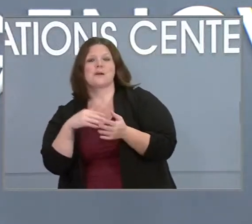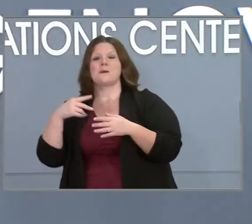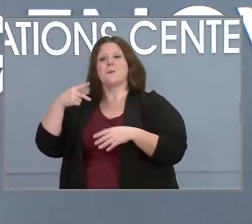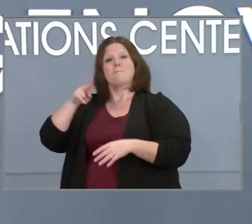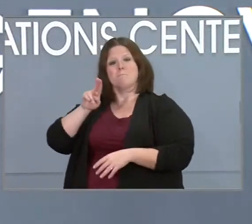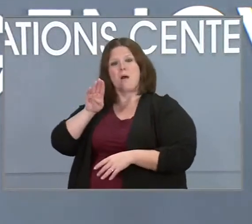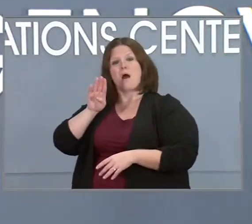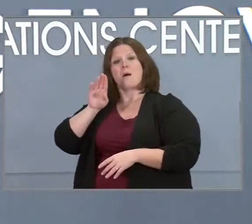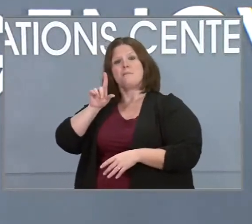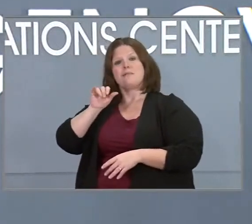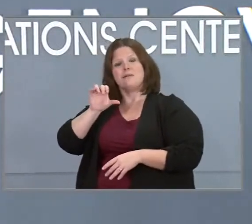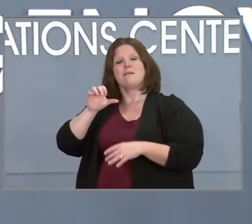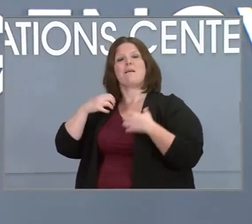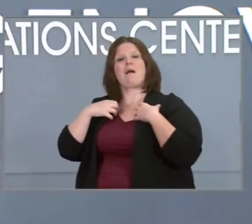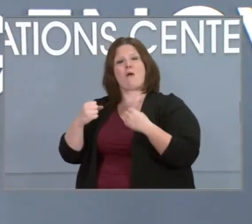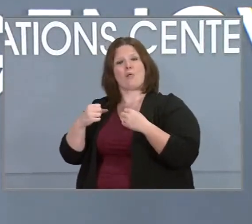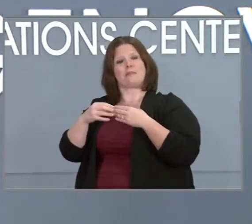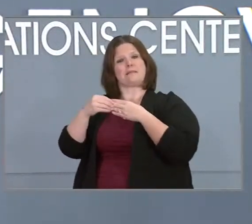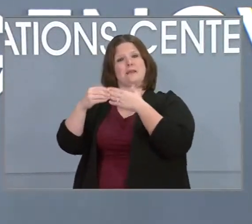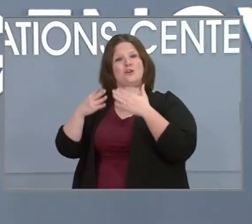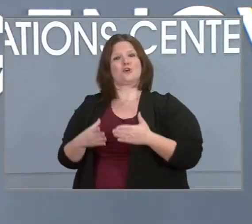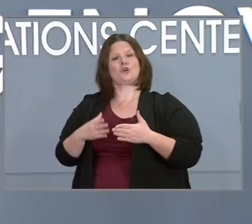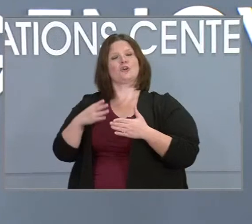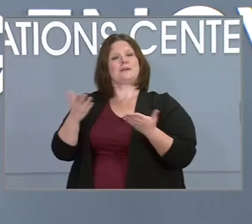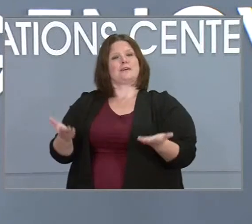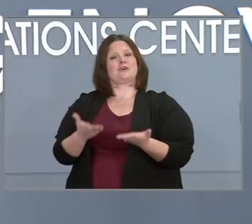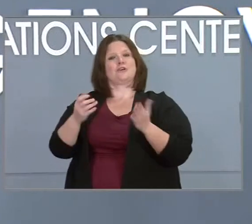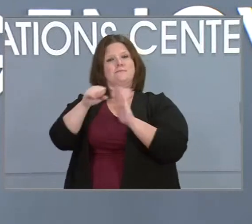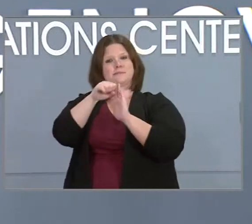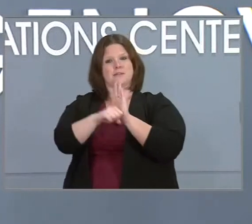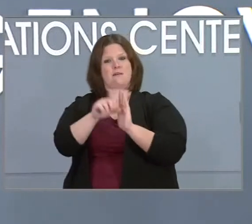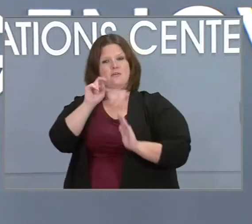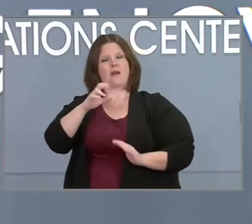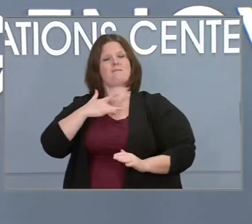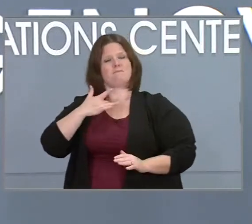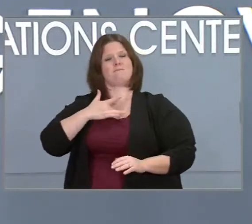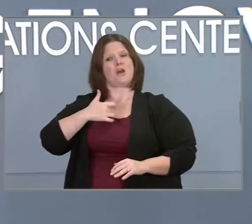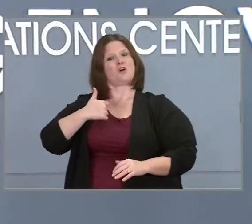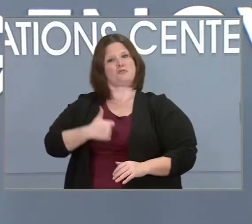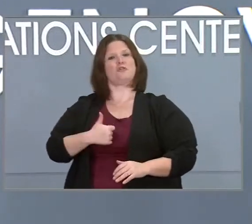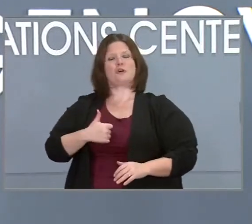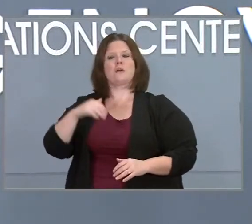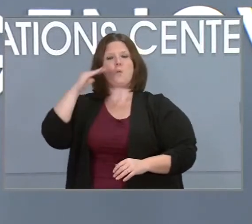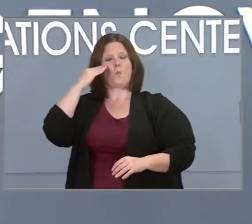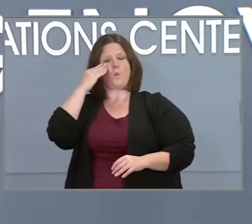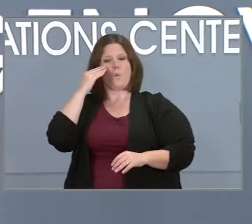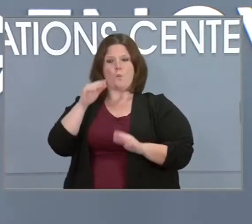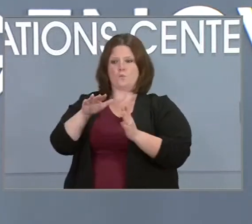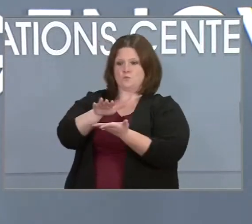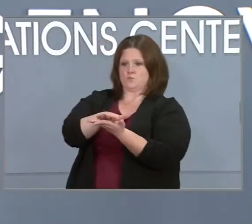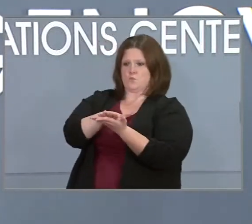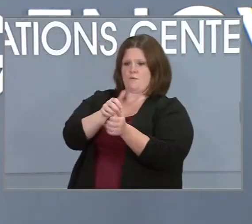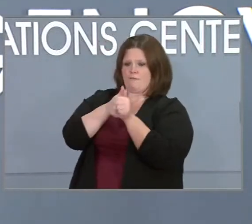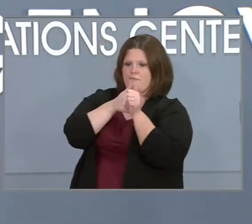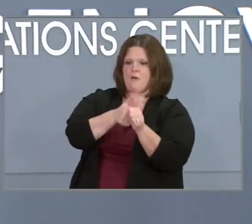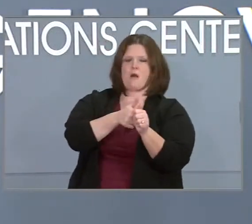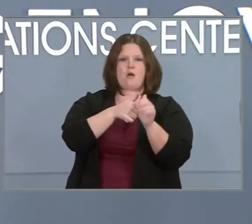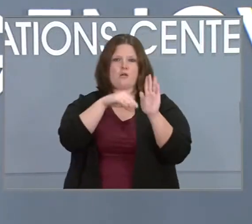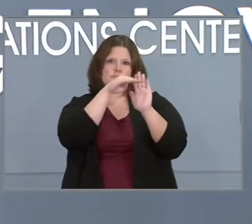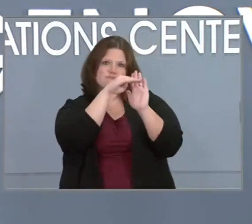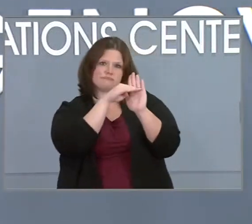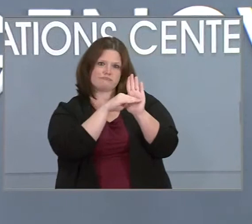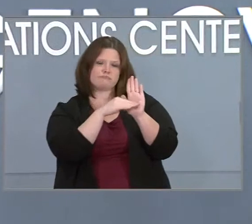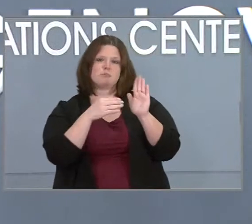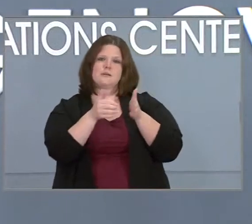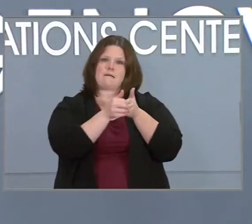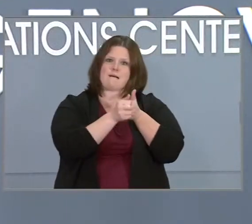health lead for the state of North Carolina, I feel very good about that we are doing what we need to when our schools are following those safety protocols,